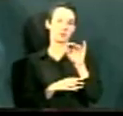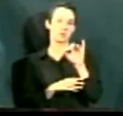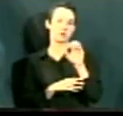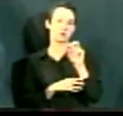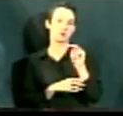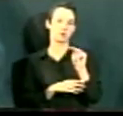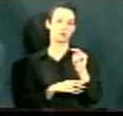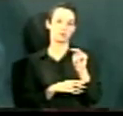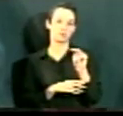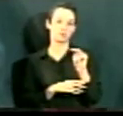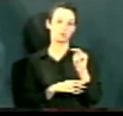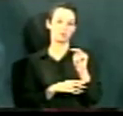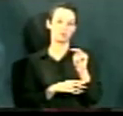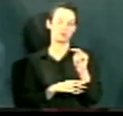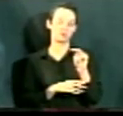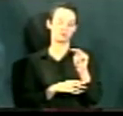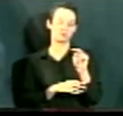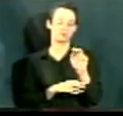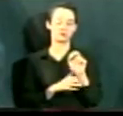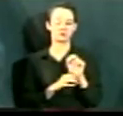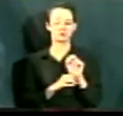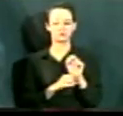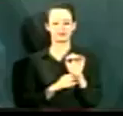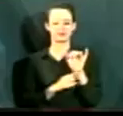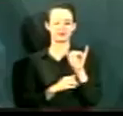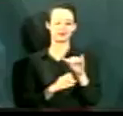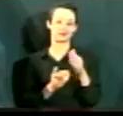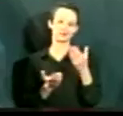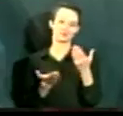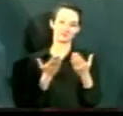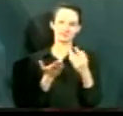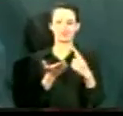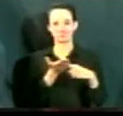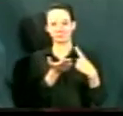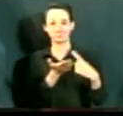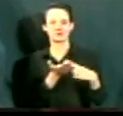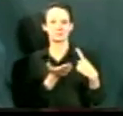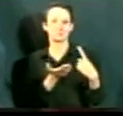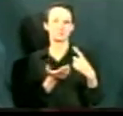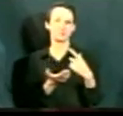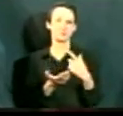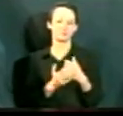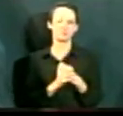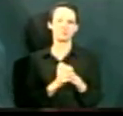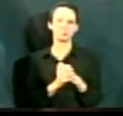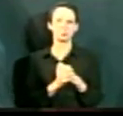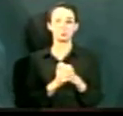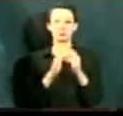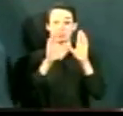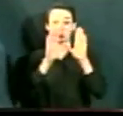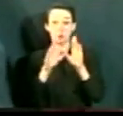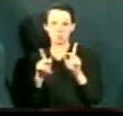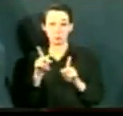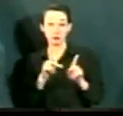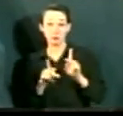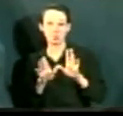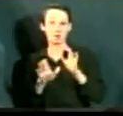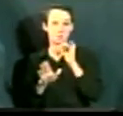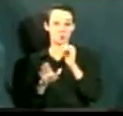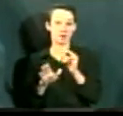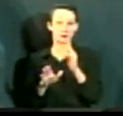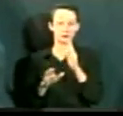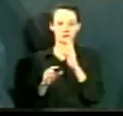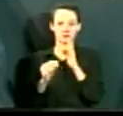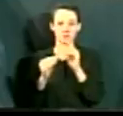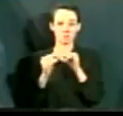And that may and sometimes could be, and not our VALIC, they're great folks, so I'm not speaking